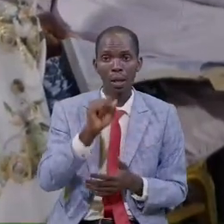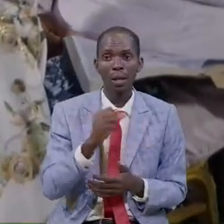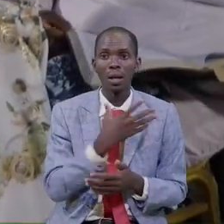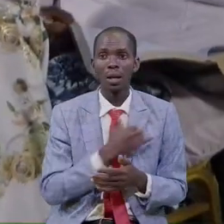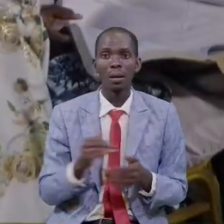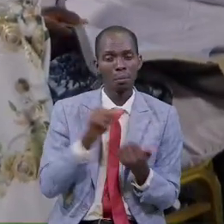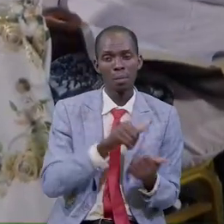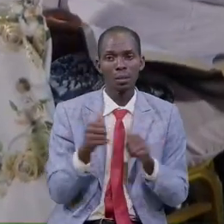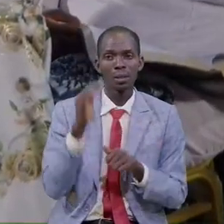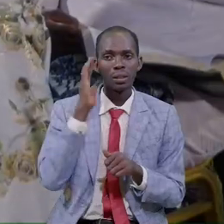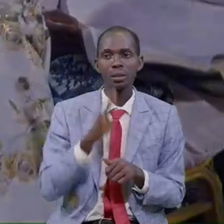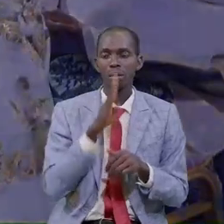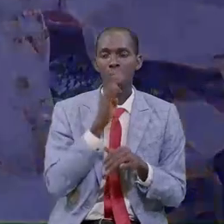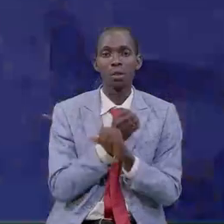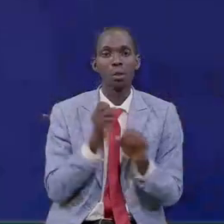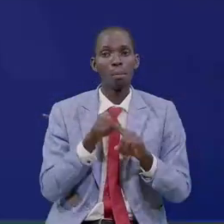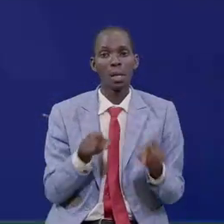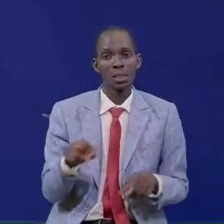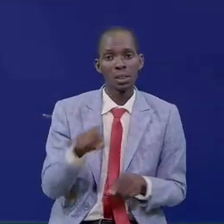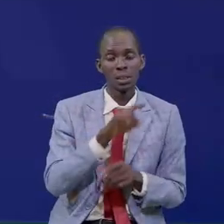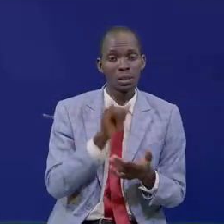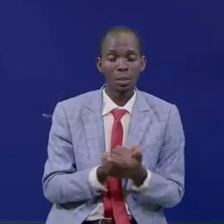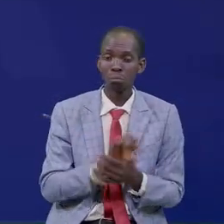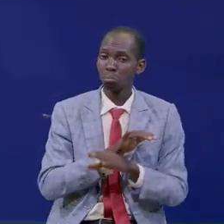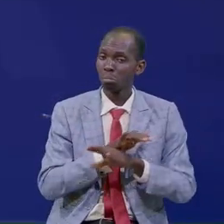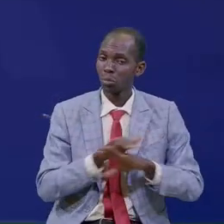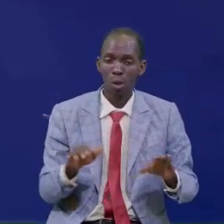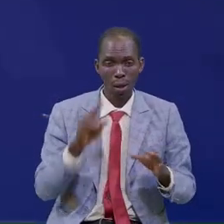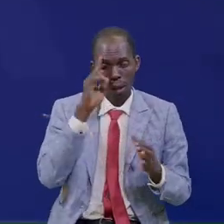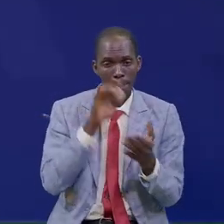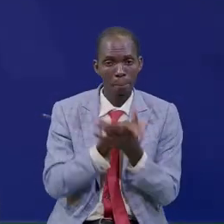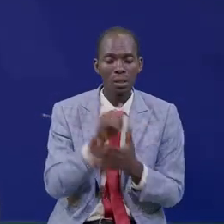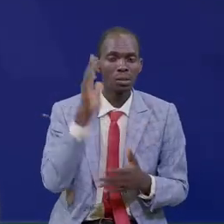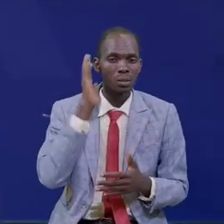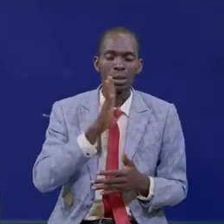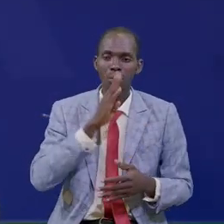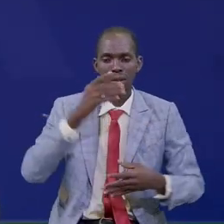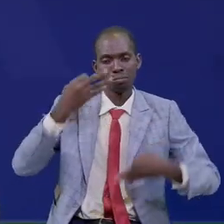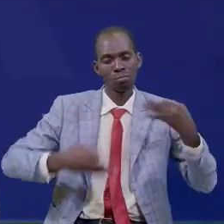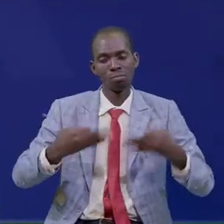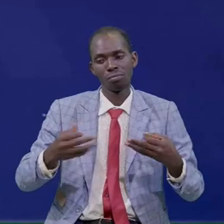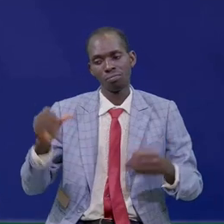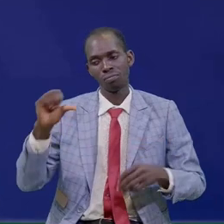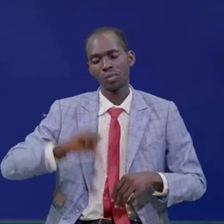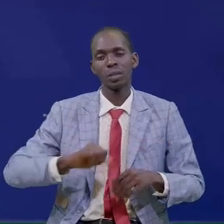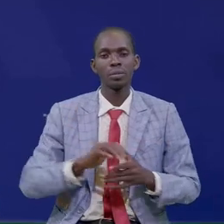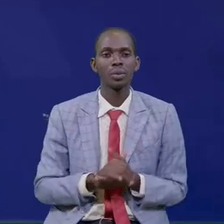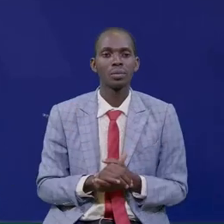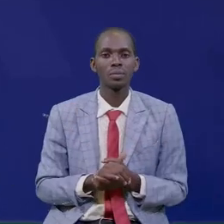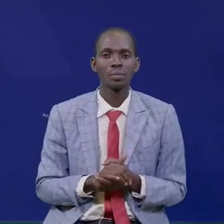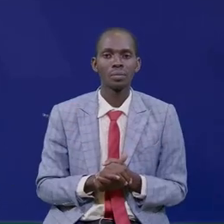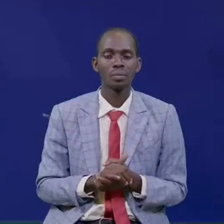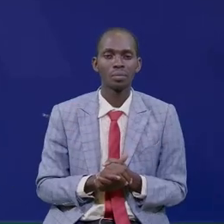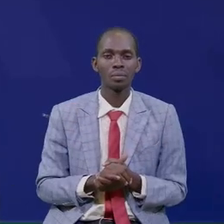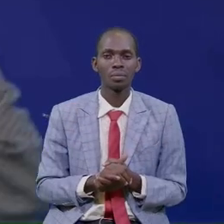but he that believeth not shall be damned. Celui qui croira et qui sera baptisé sera sauvé, mais celui qui ne